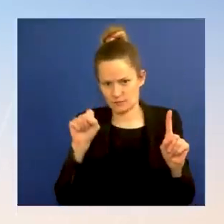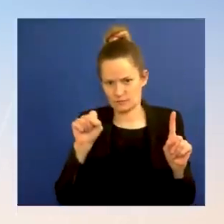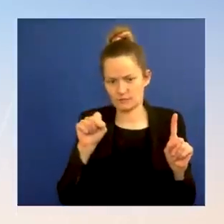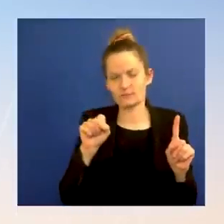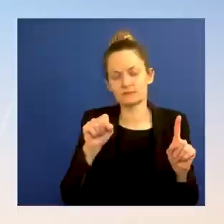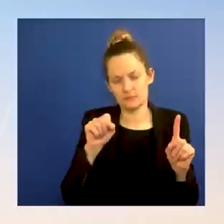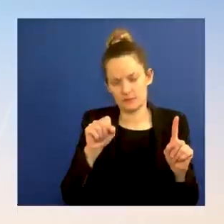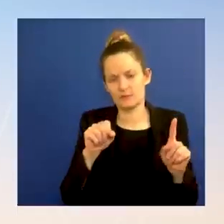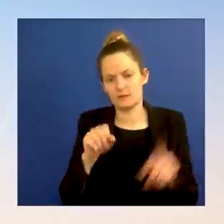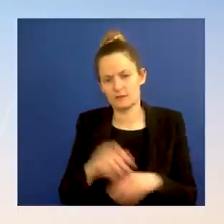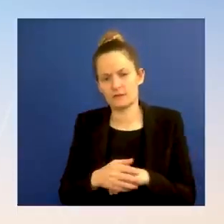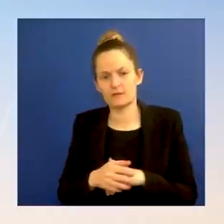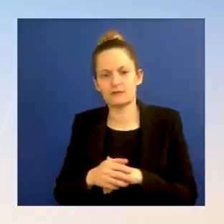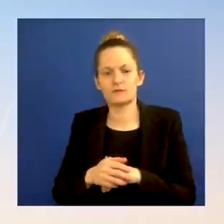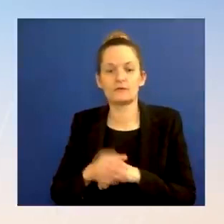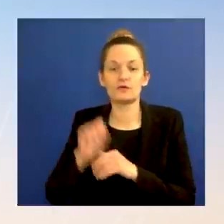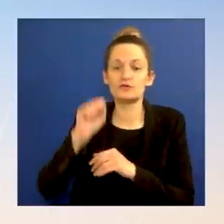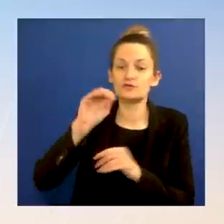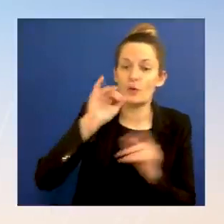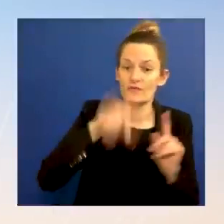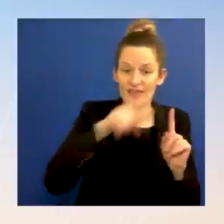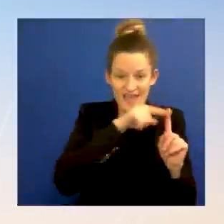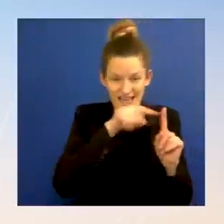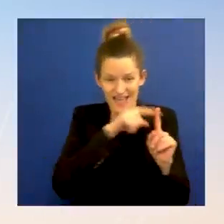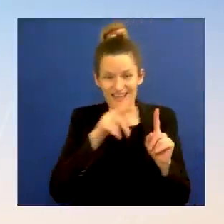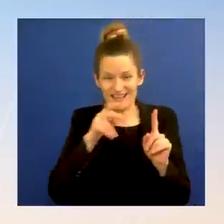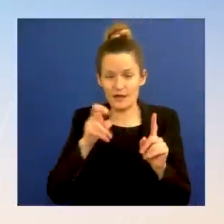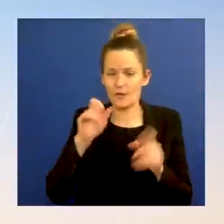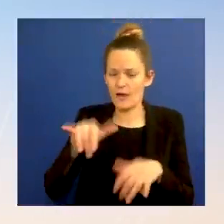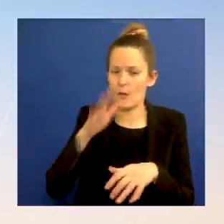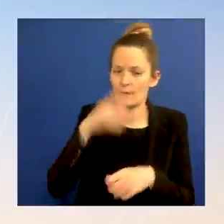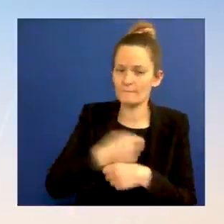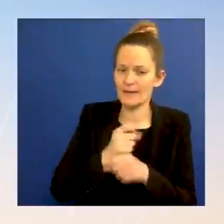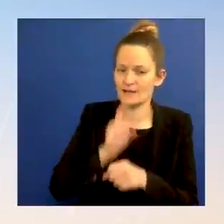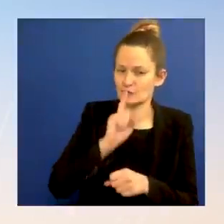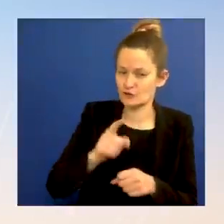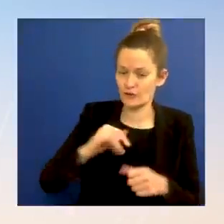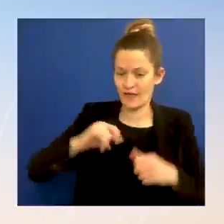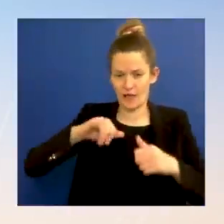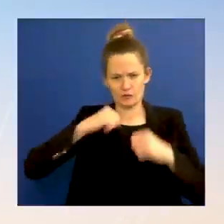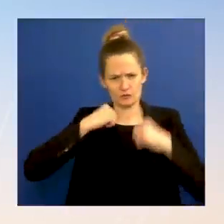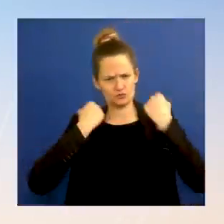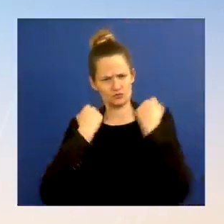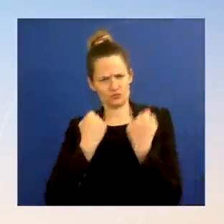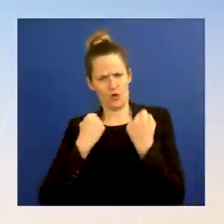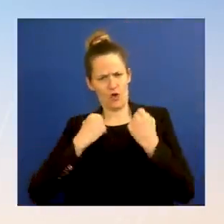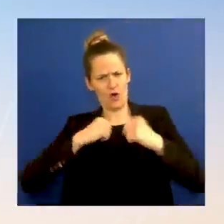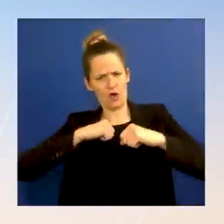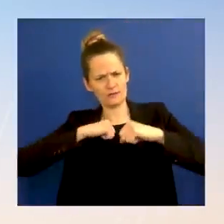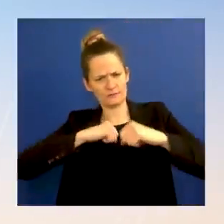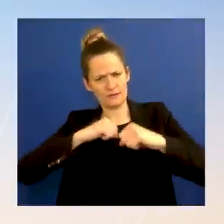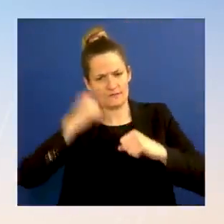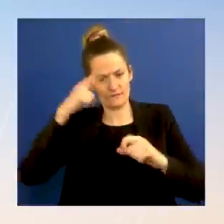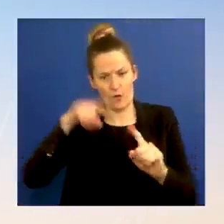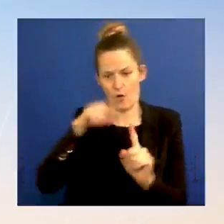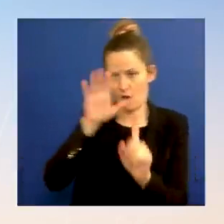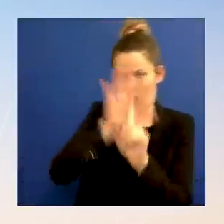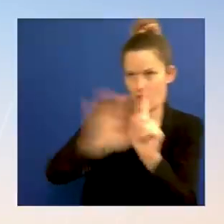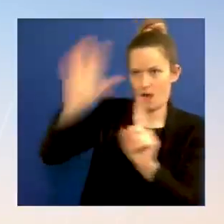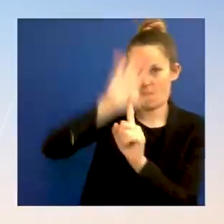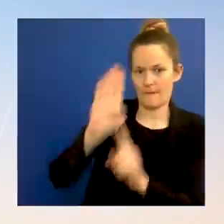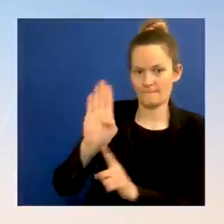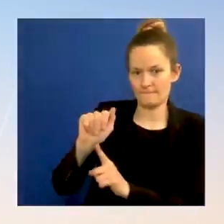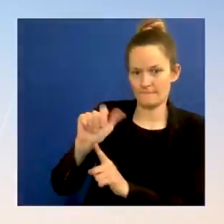alliance helps ensure strong defense and close security ties in the Baltic Sea region. But again, you know, this is a